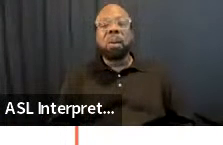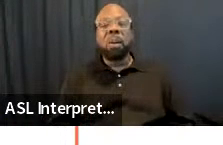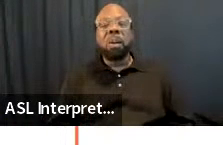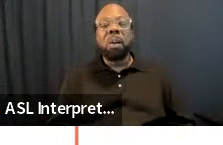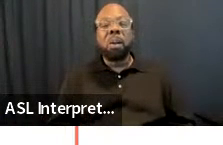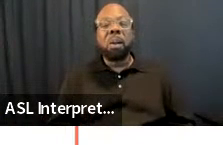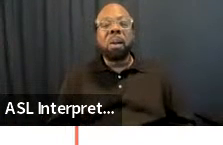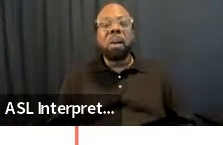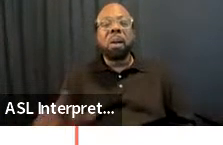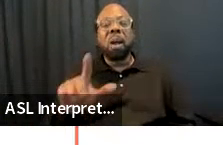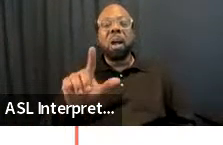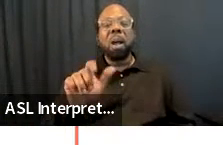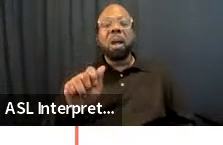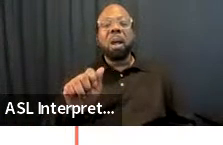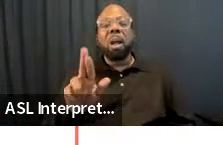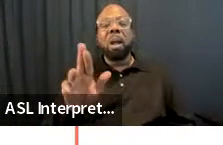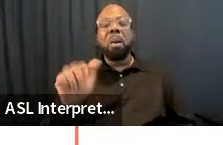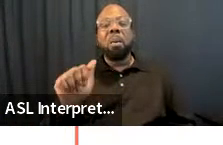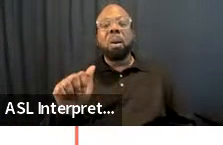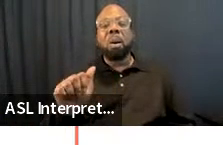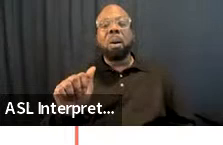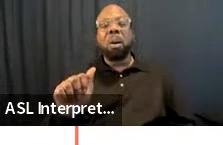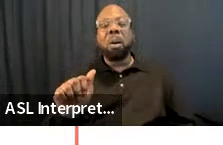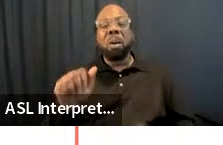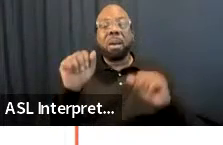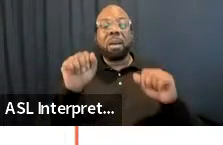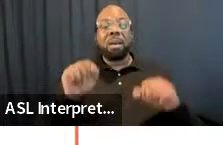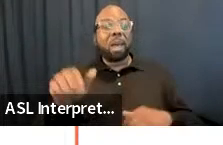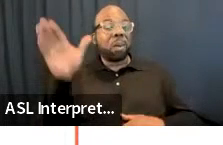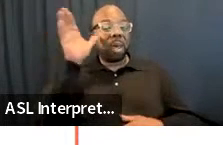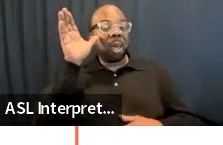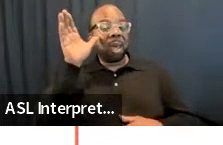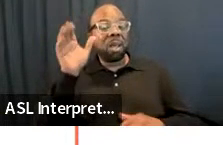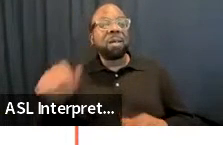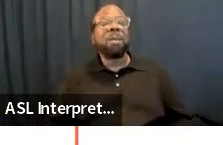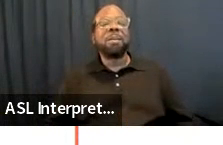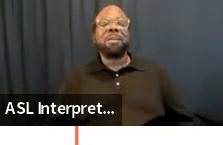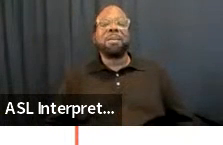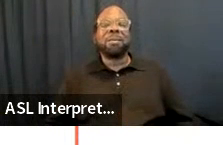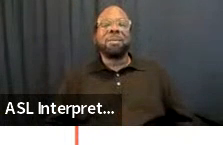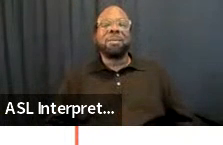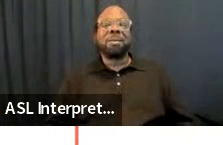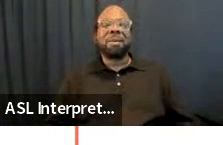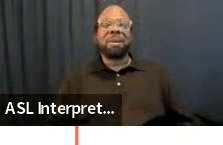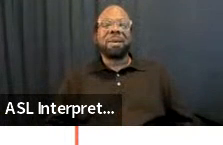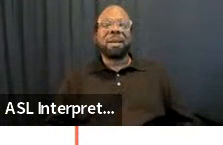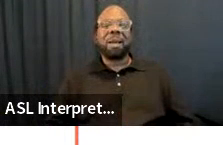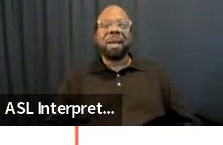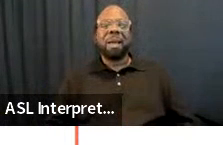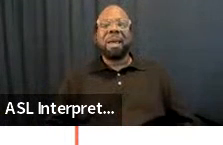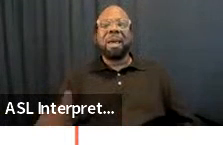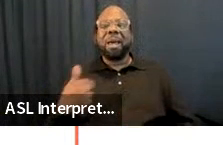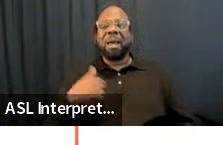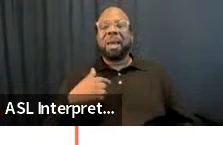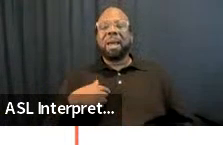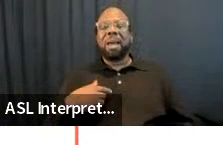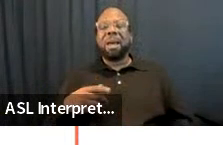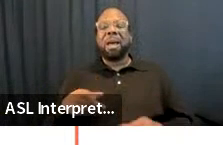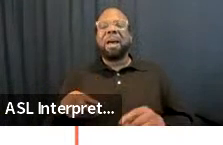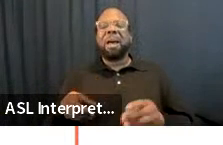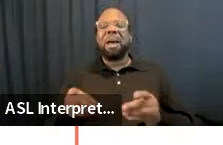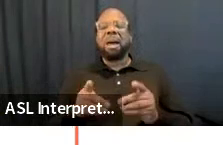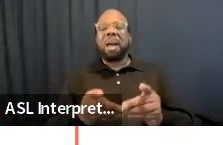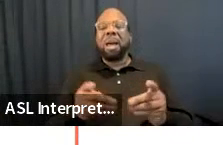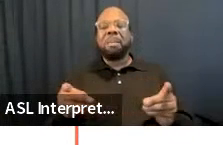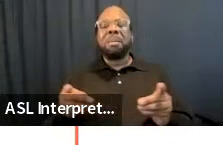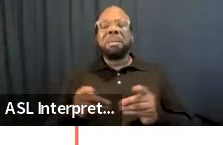Laura, can you hear us? You should be able to unmute. Yes, thank you. I'm the district manager for Community Board 15